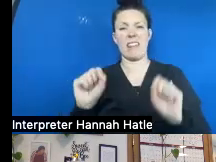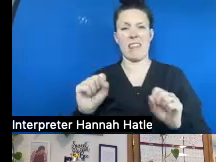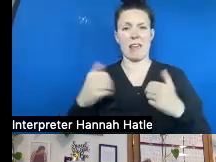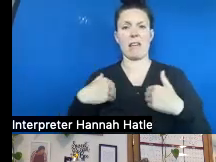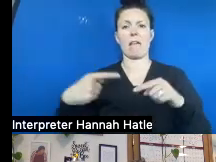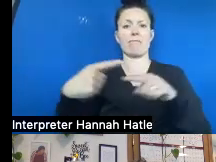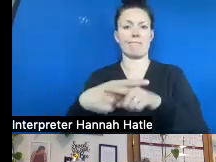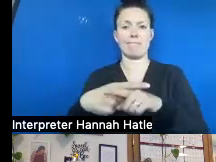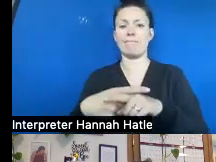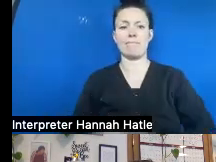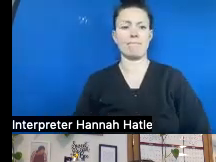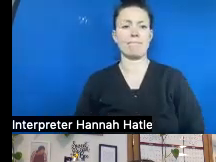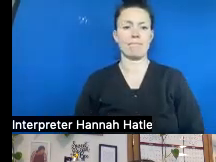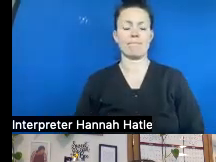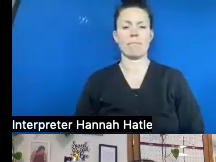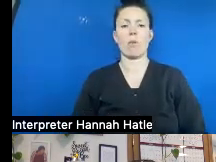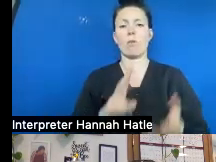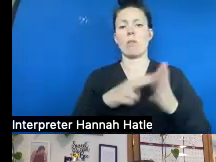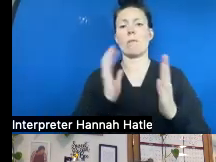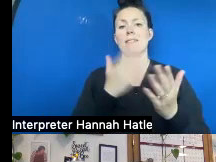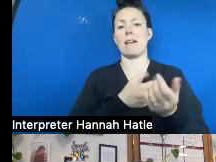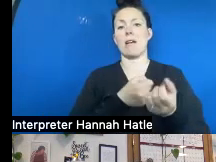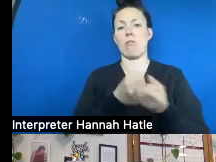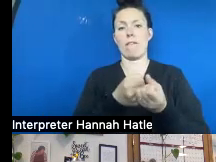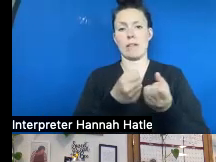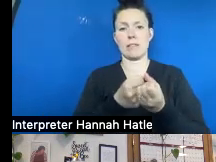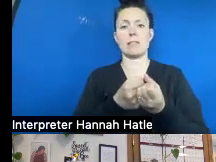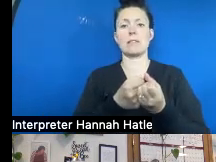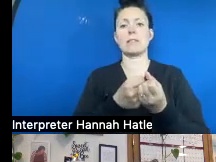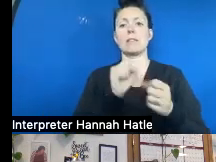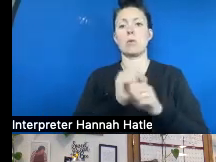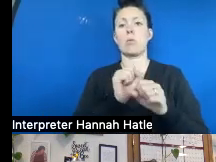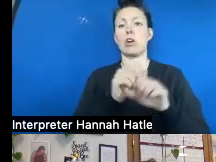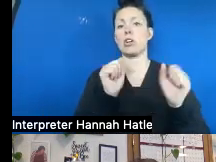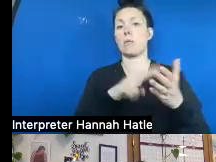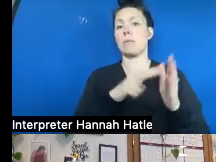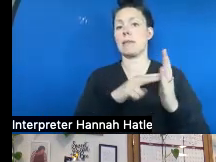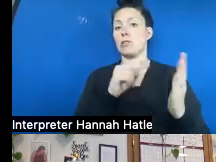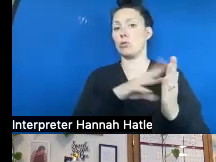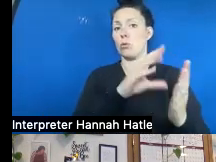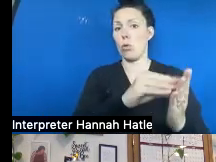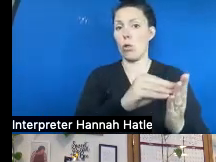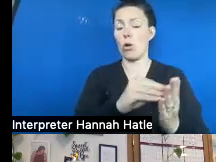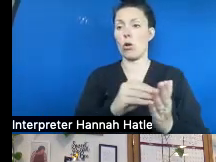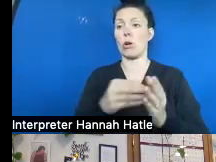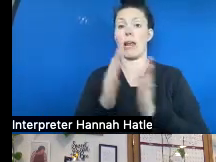Right? So our advocacy can be to learn and to ask questions. And, you know,